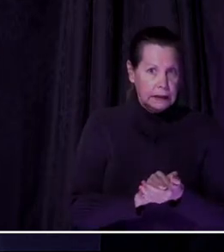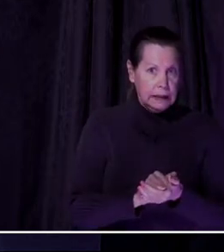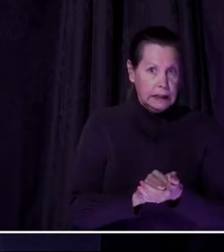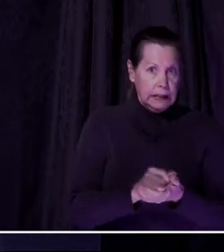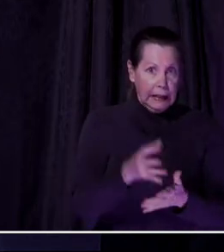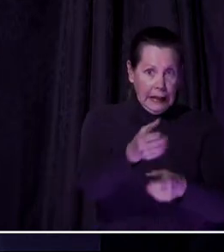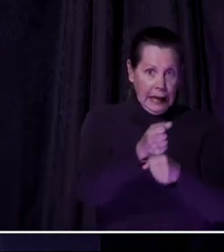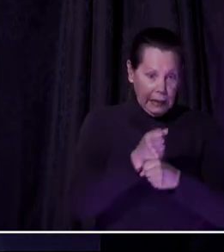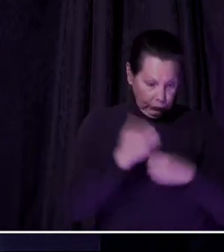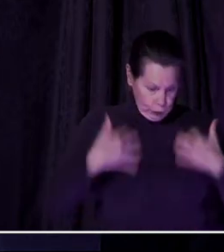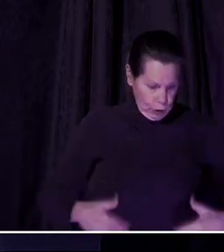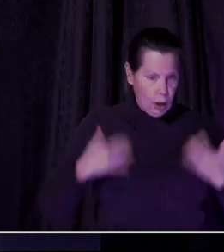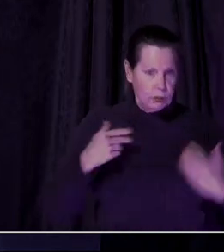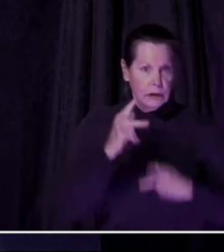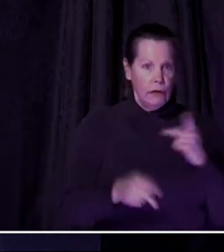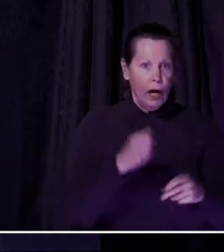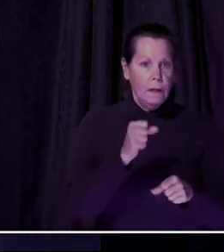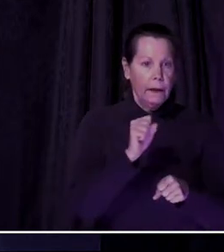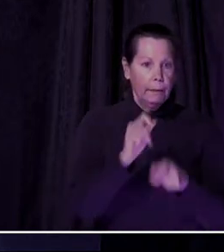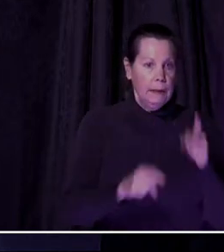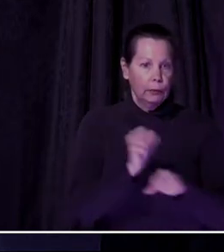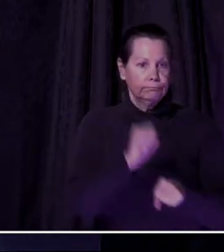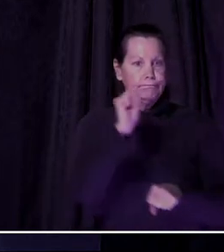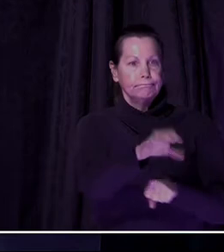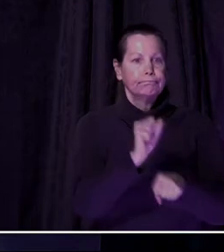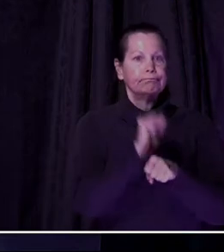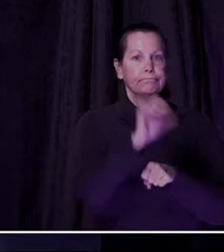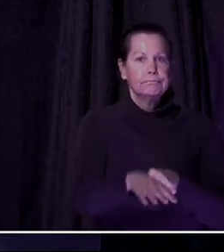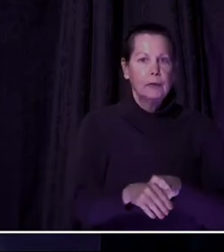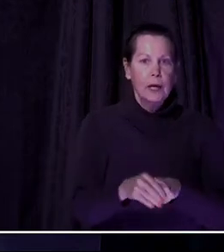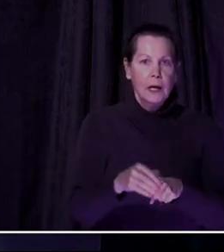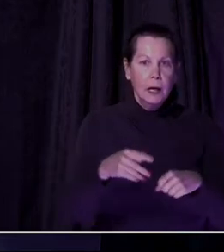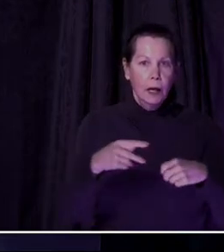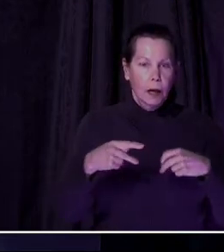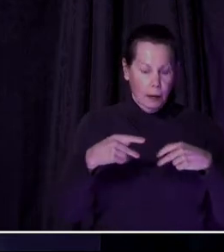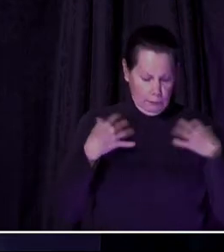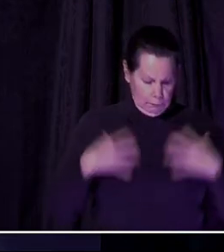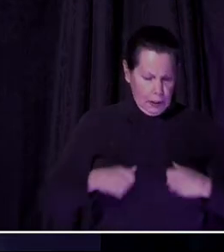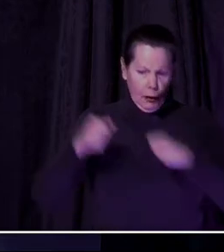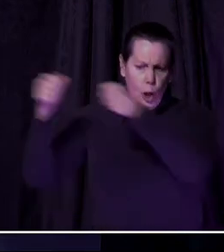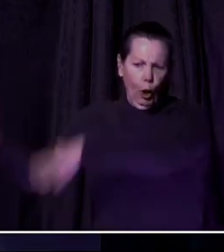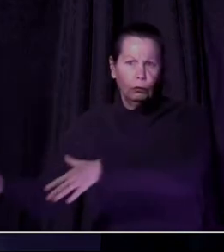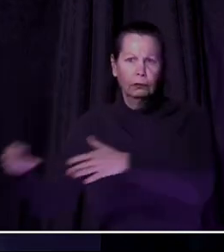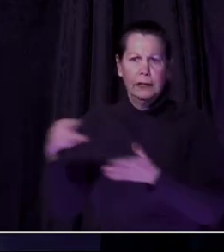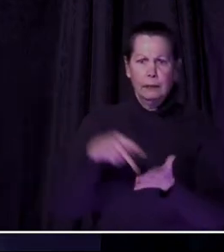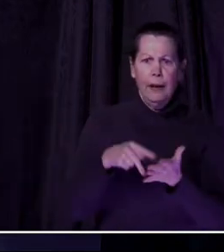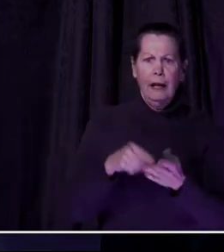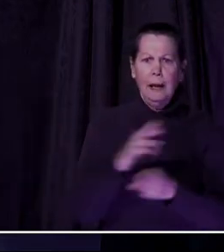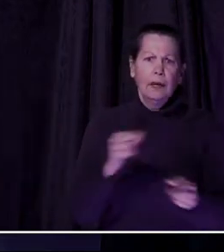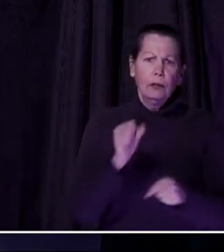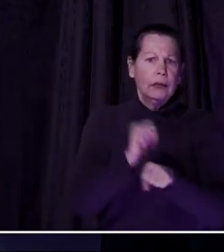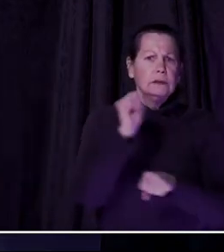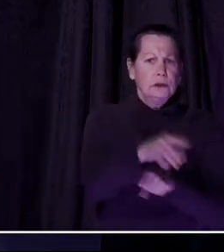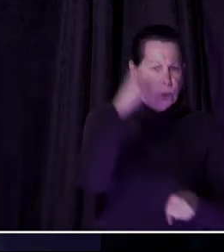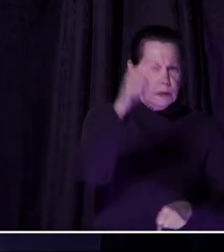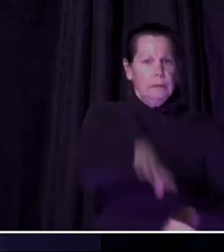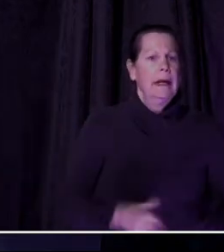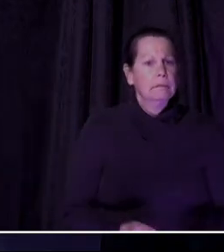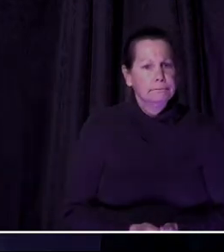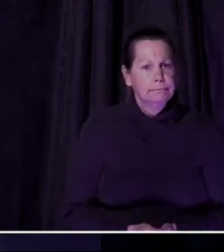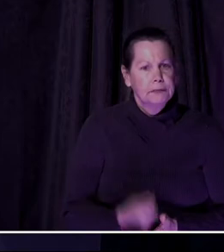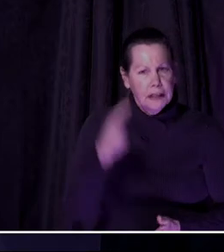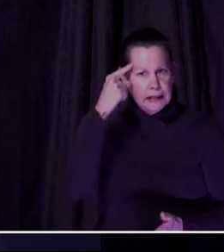held the clothes of all those. Paul, hold this garment for me right quick. We're getting ready to stone this guy.